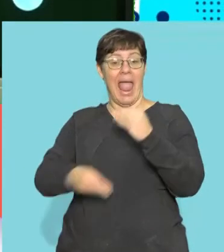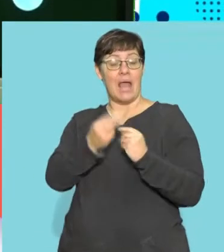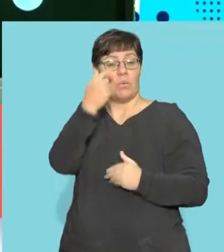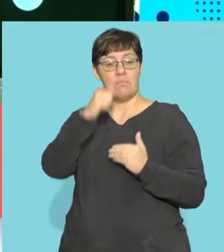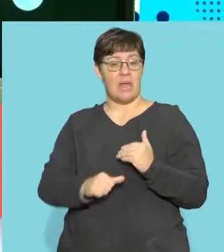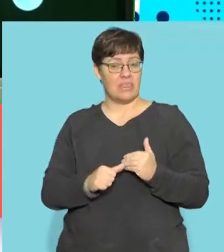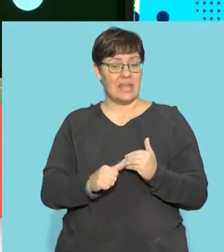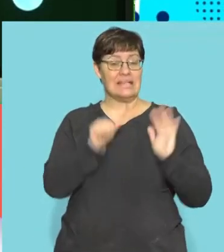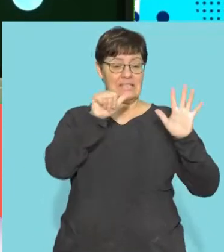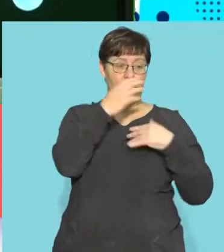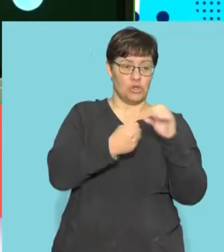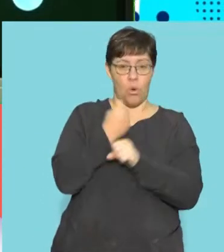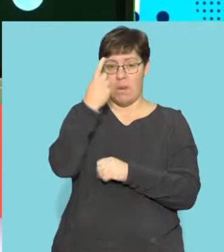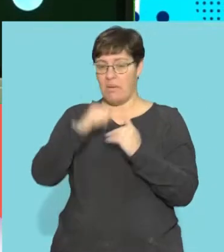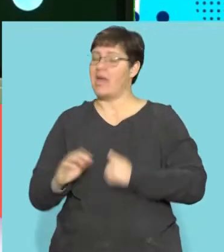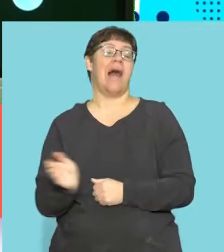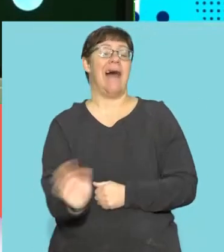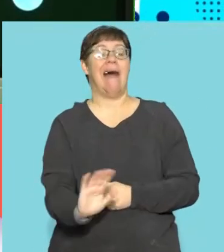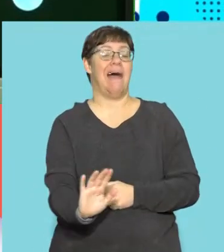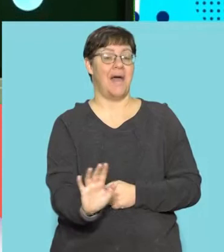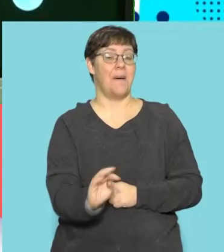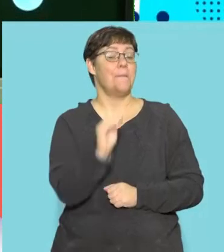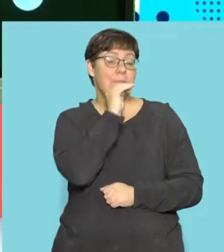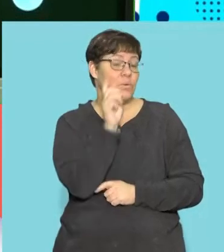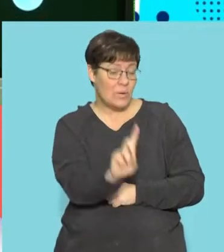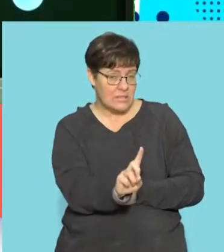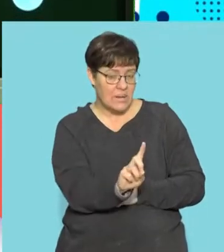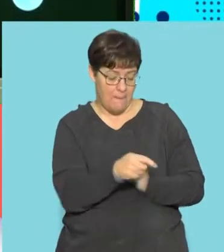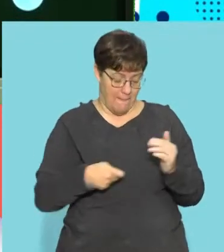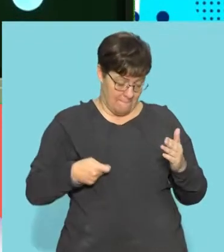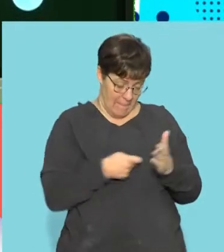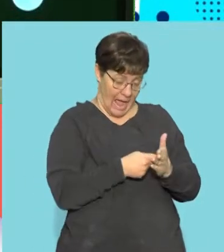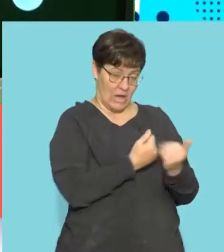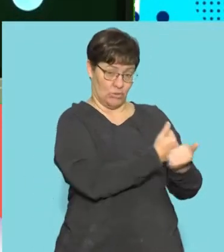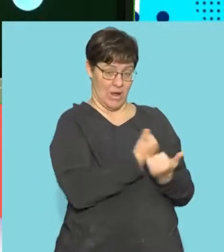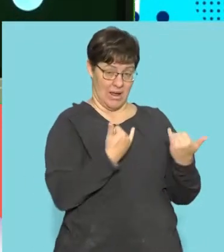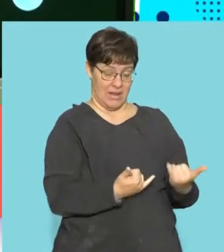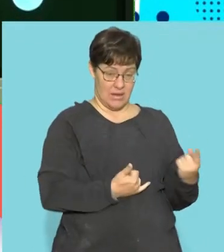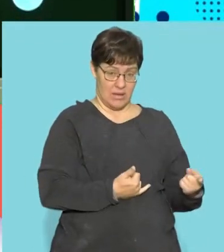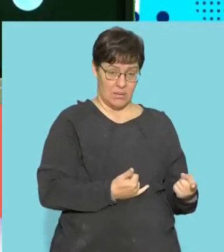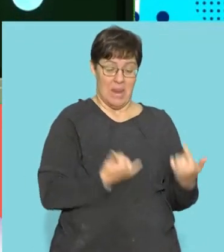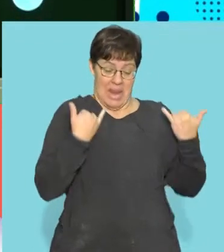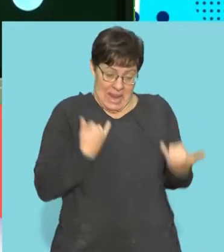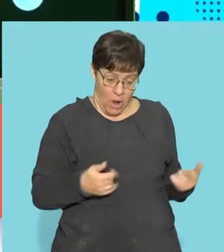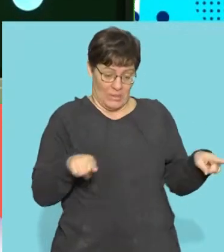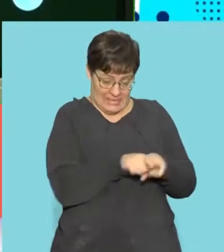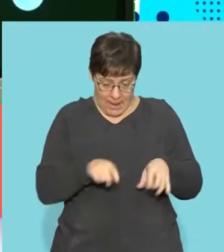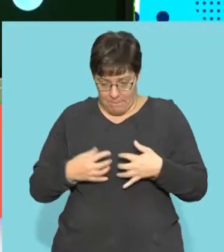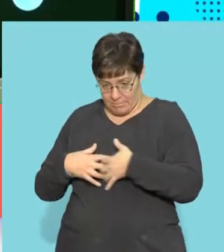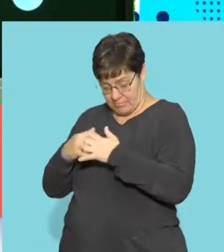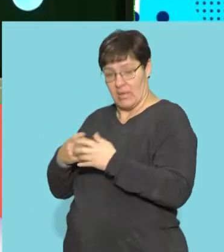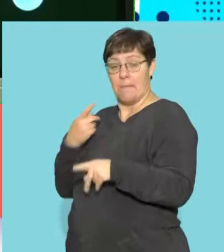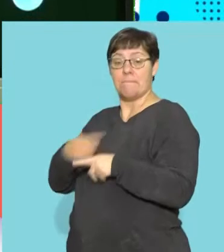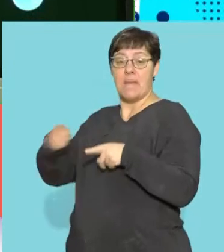on top of the 6 years. No, what it simply just means is I am buying the truck now. I can't immediately then start